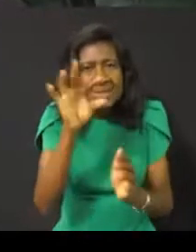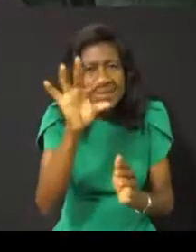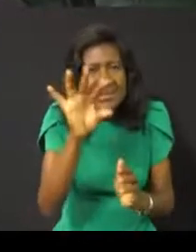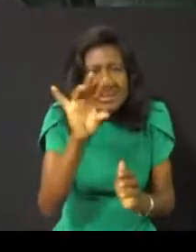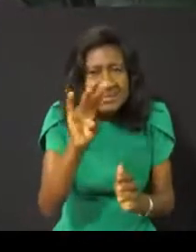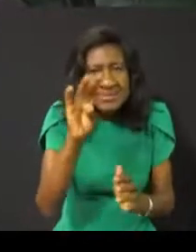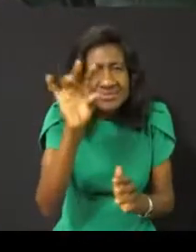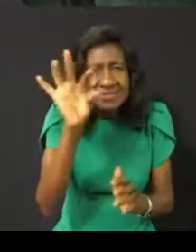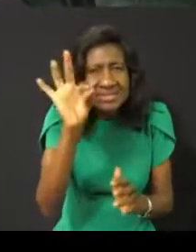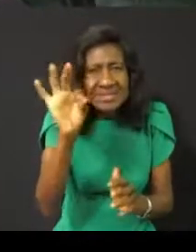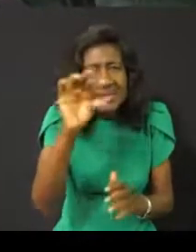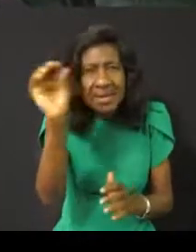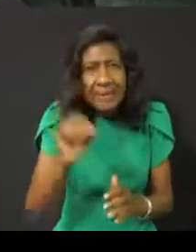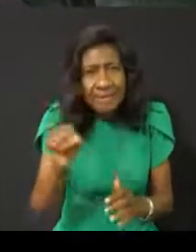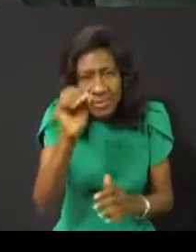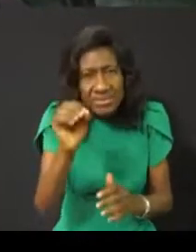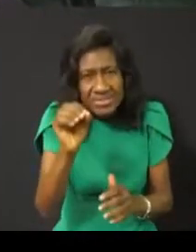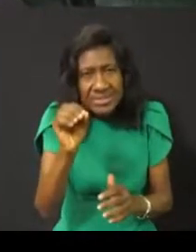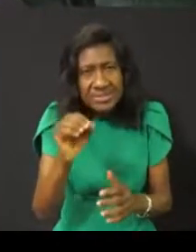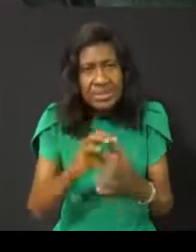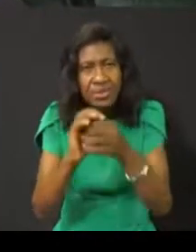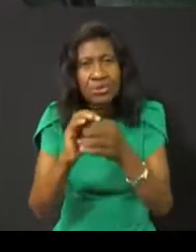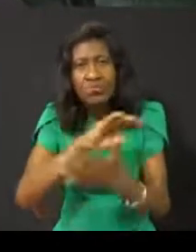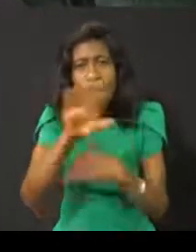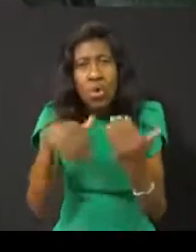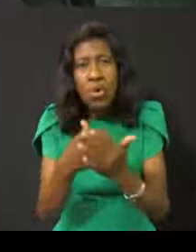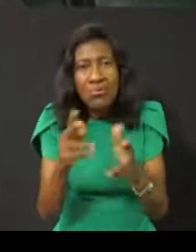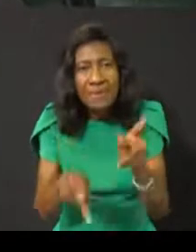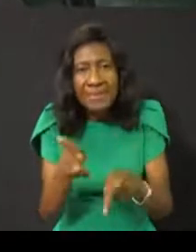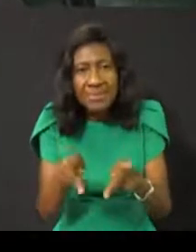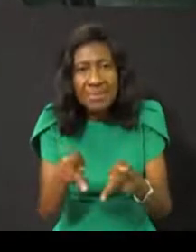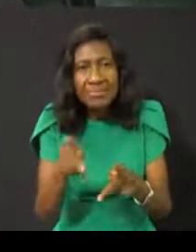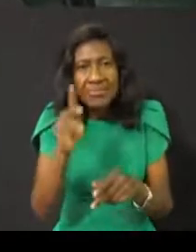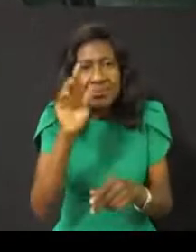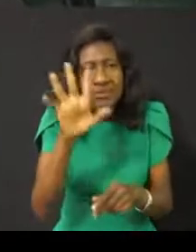estimated population of 71,106.